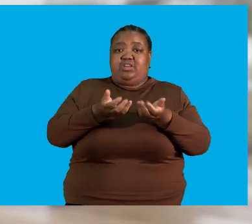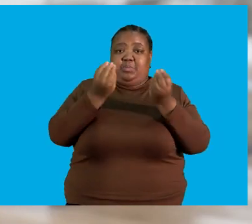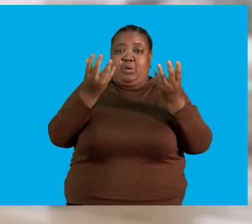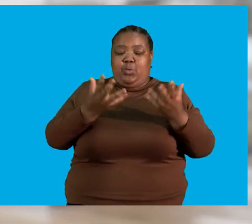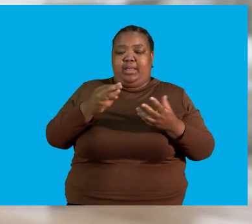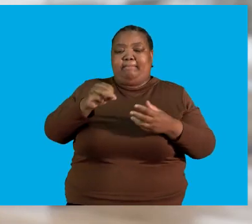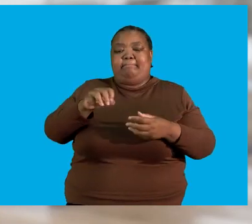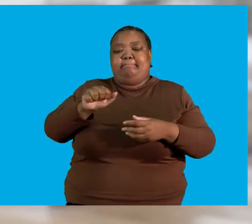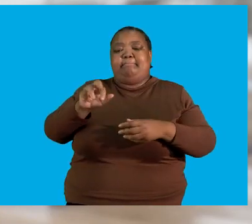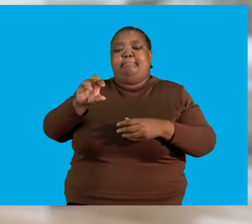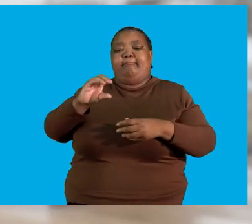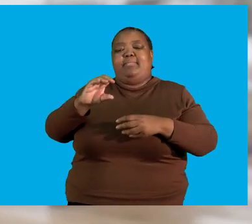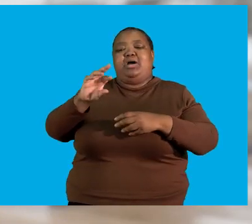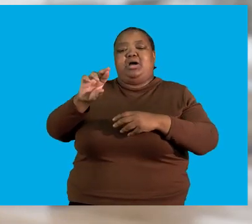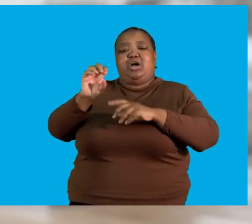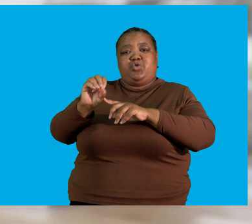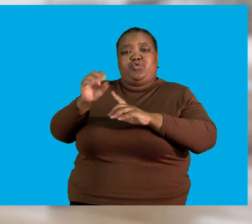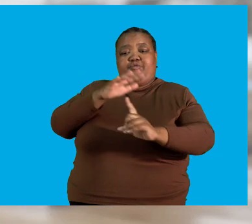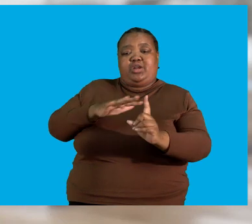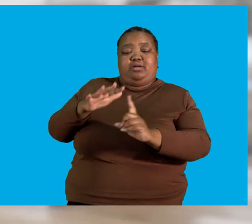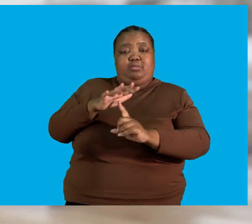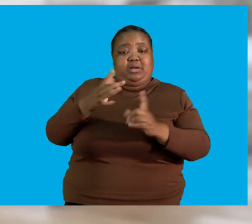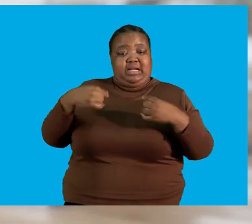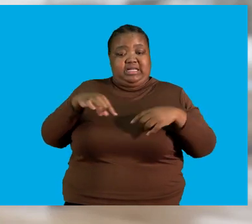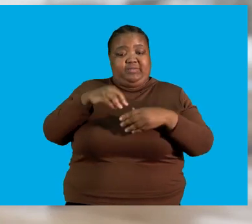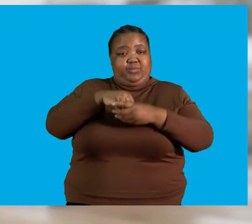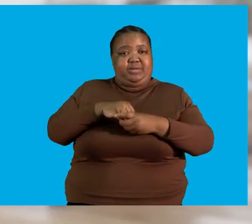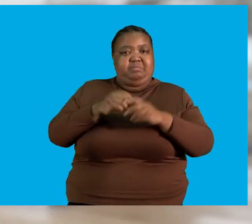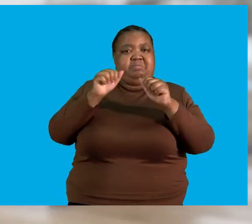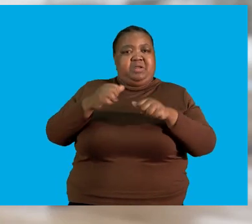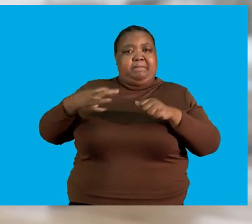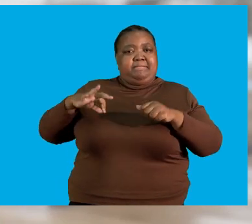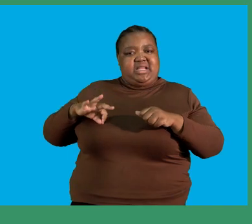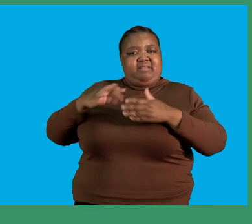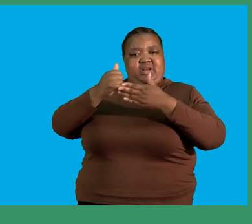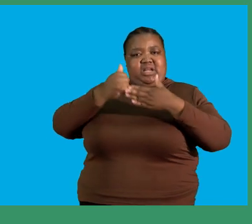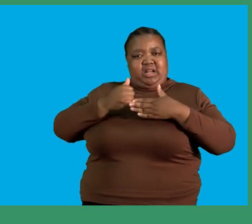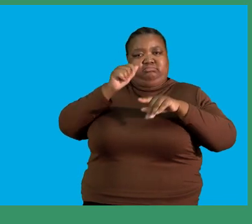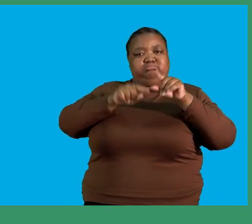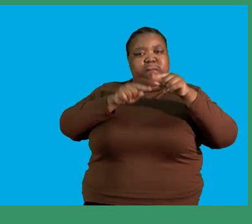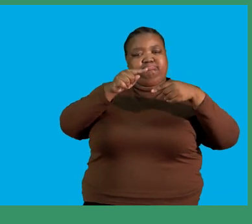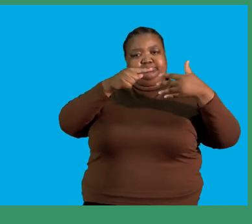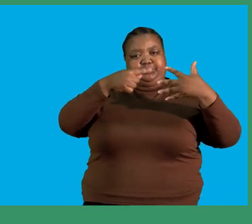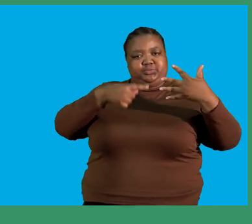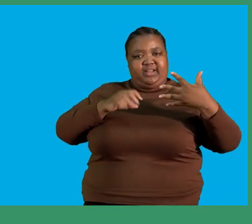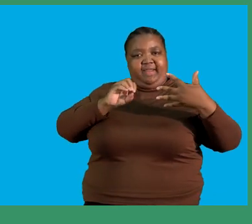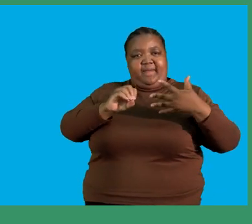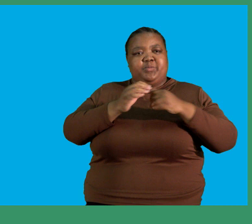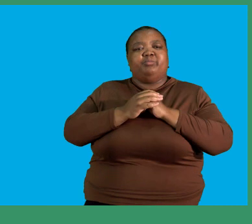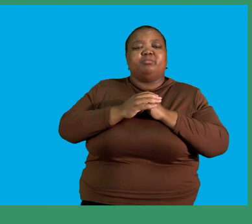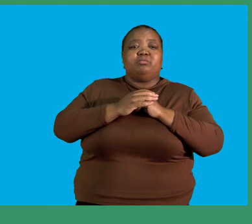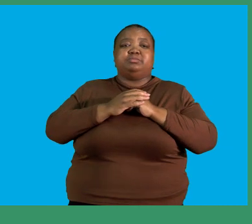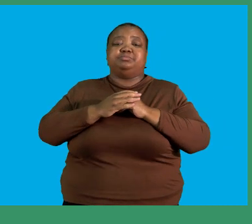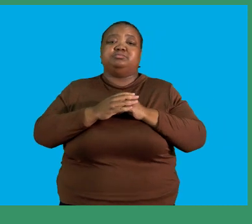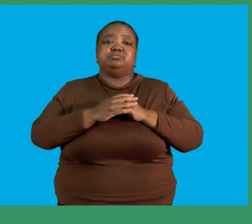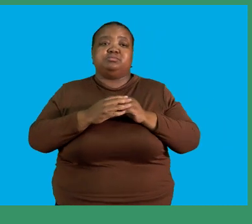occur in the macro environment. Now, because we are involved, there are different benefits that can come out of